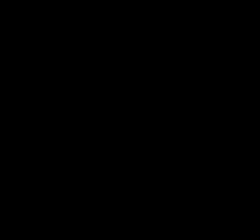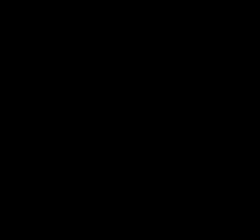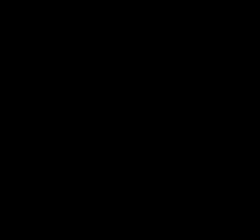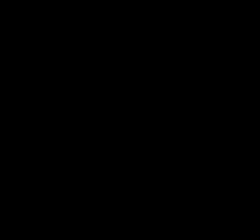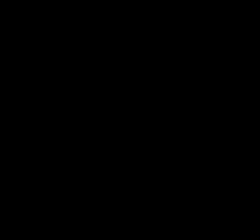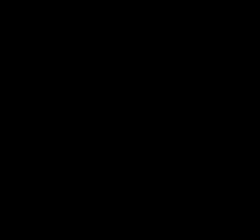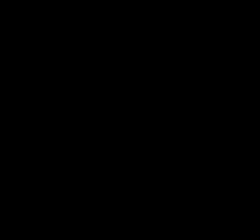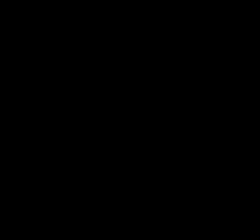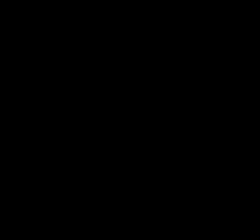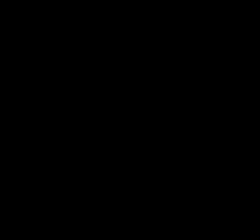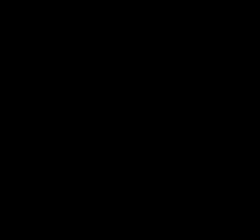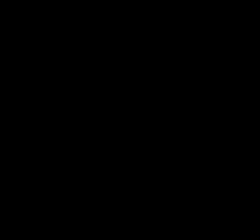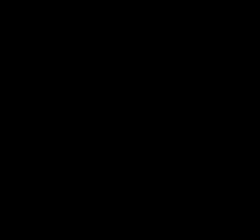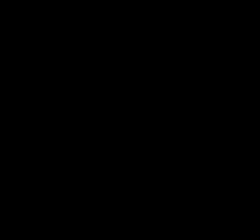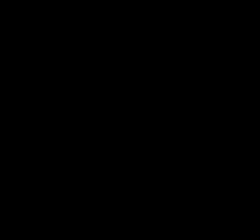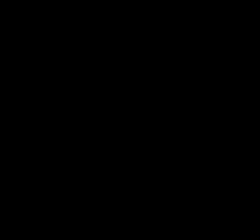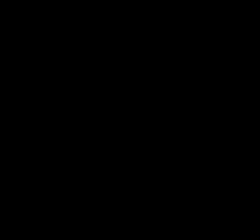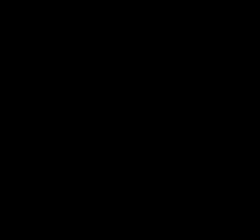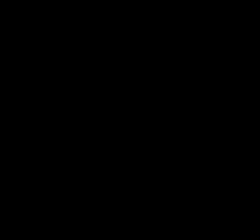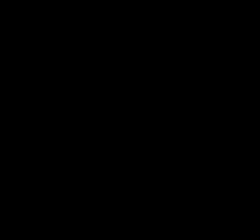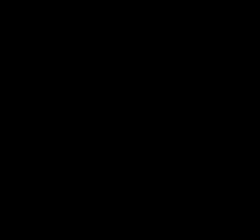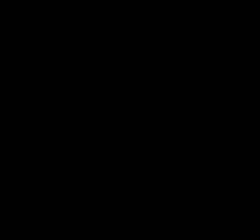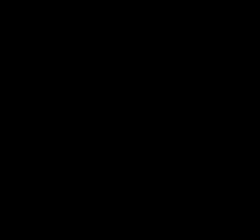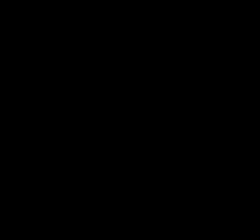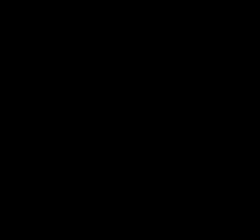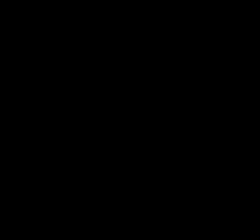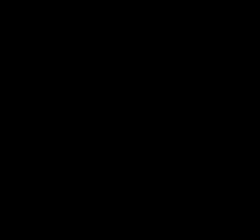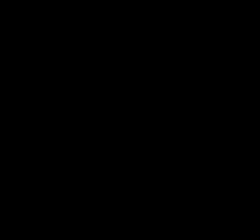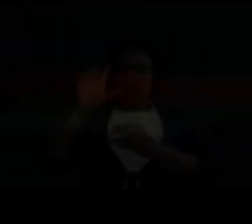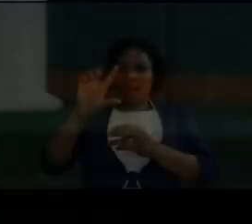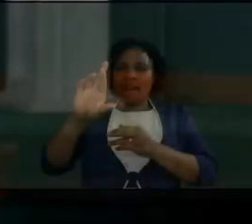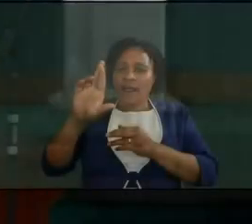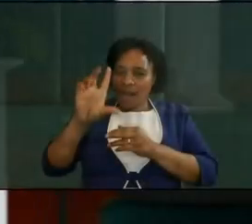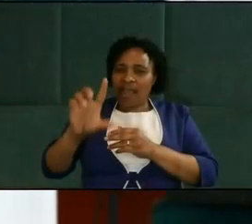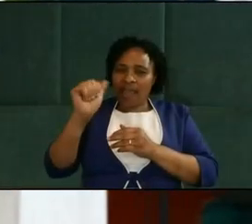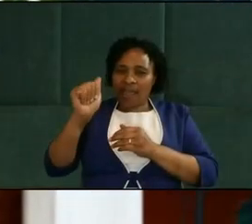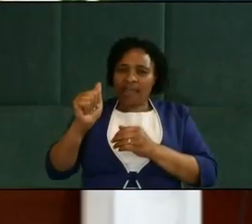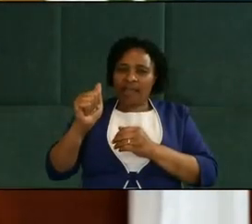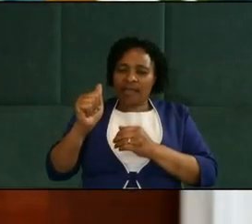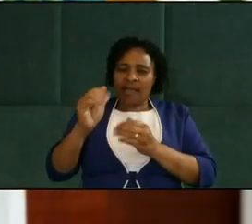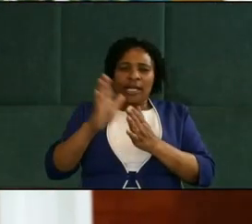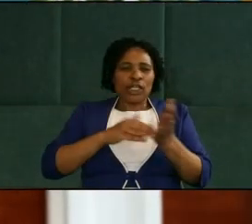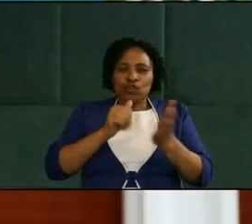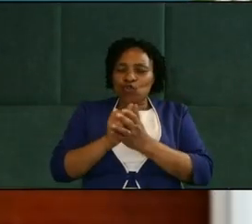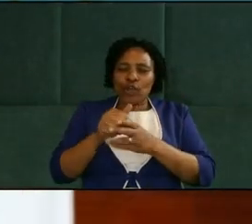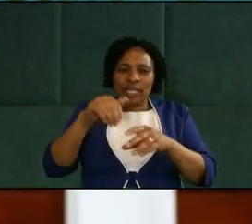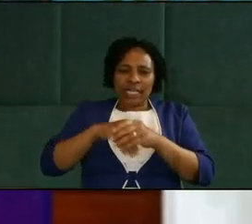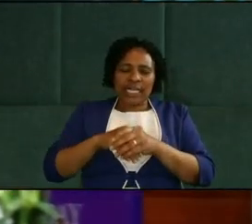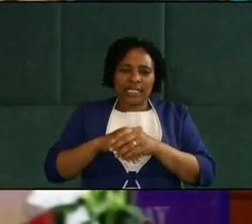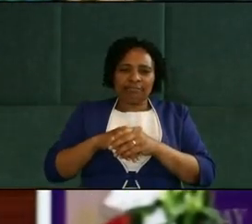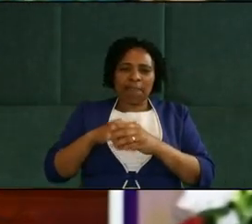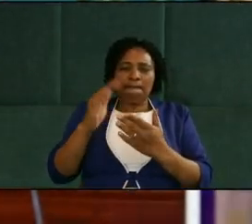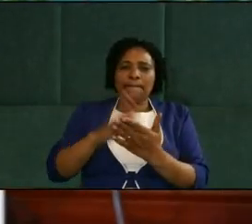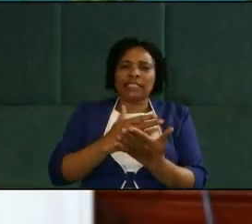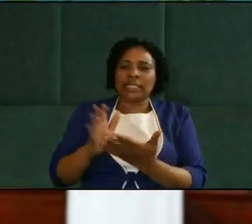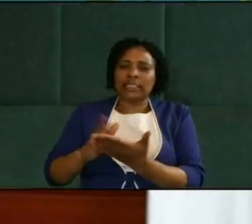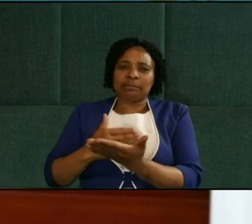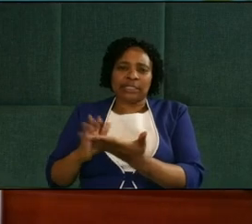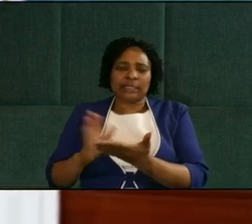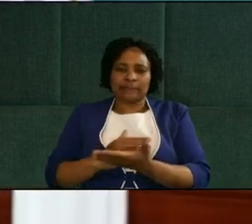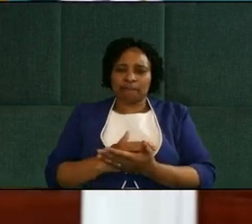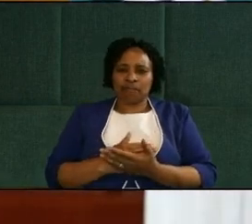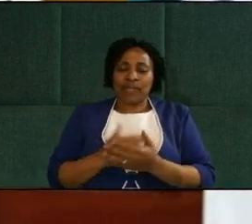which struck the image on its feet of iron and clay and broke them in pieces. So somebody put together a little